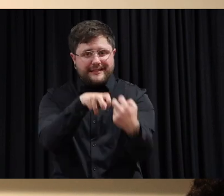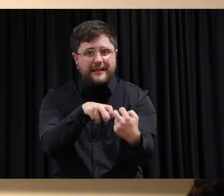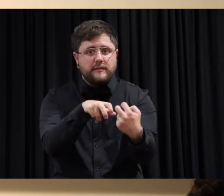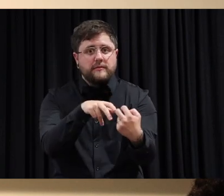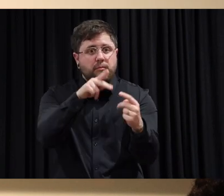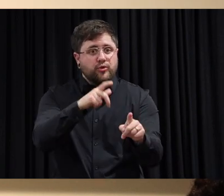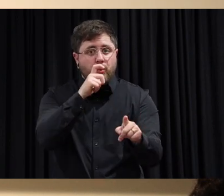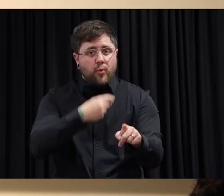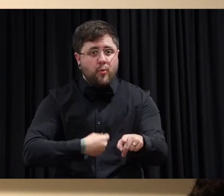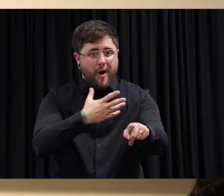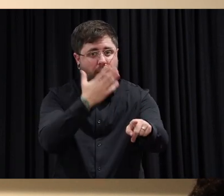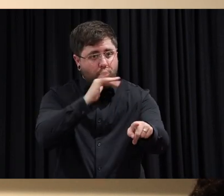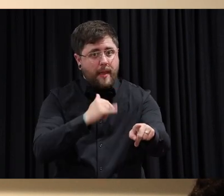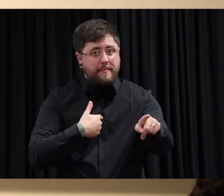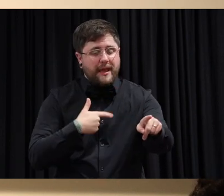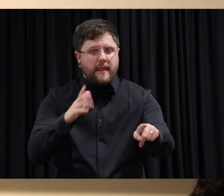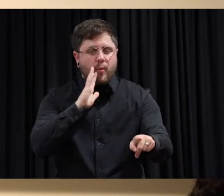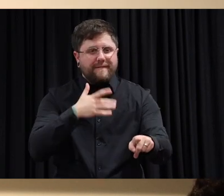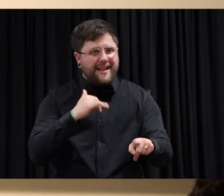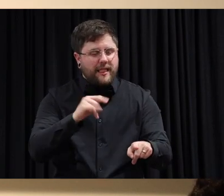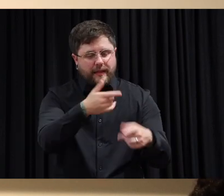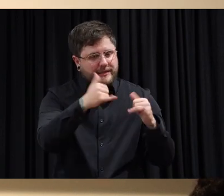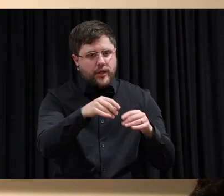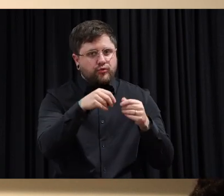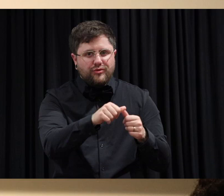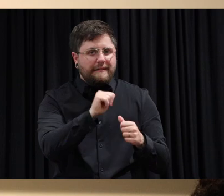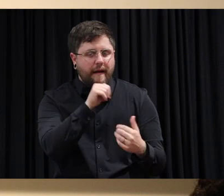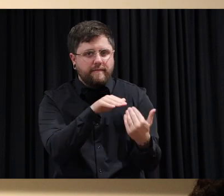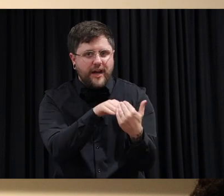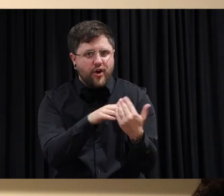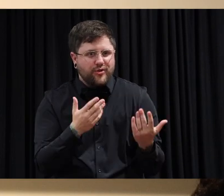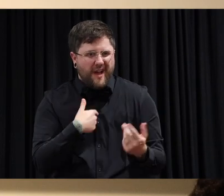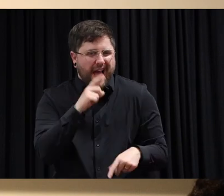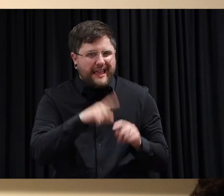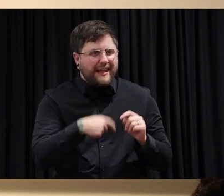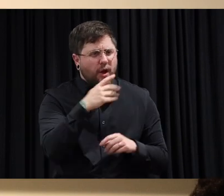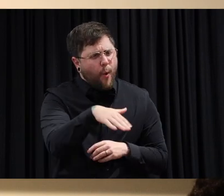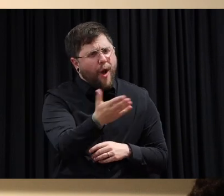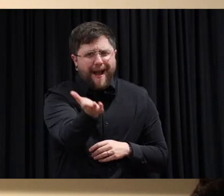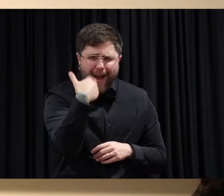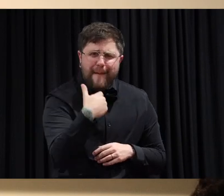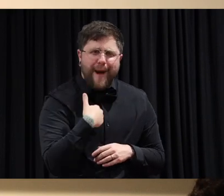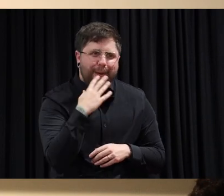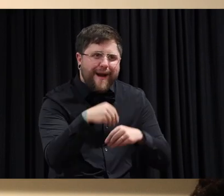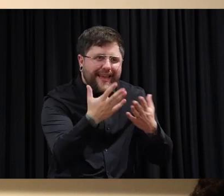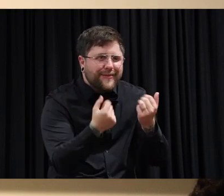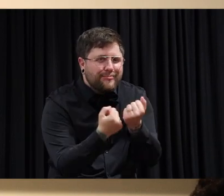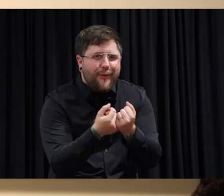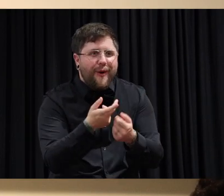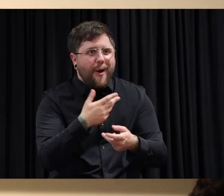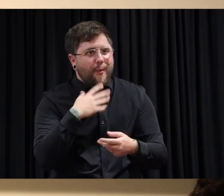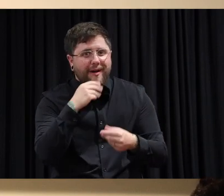me and been treated unfairly. And so I can't expect that person to come back and ask about my down payment grant program. I can't expect them to come